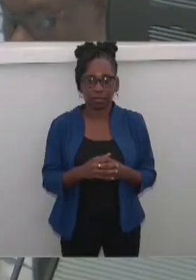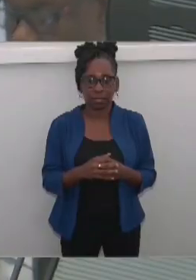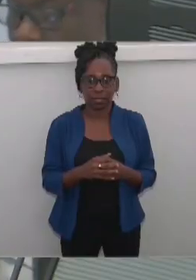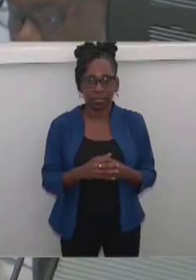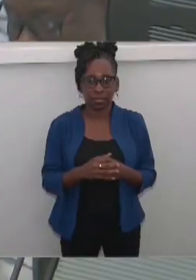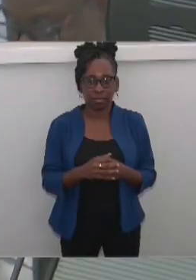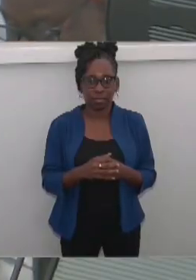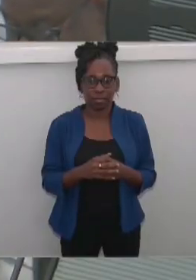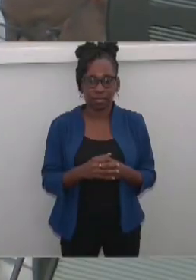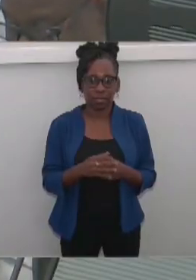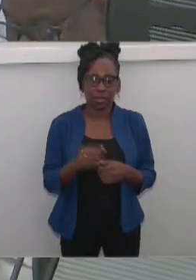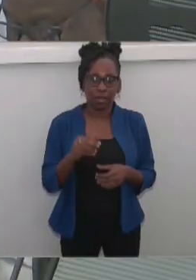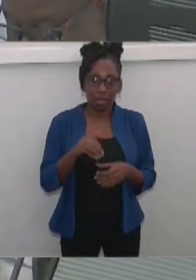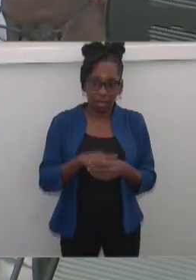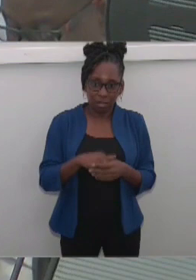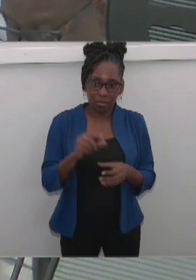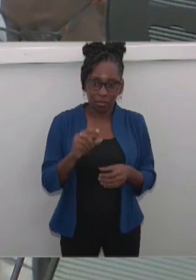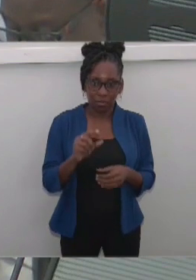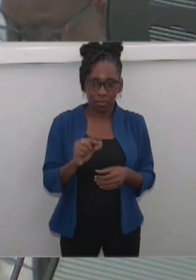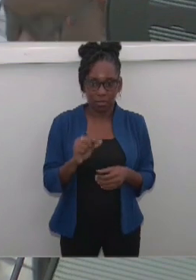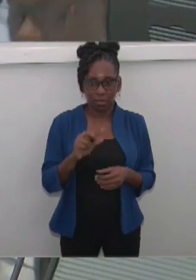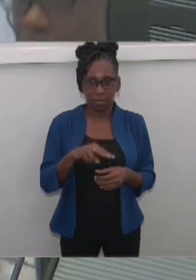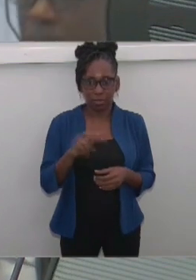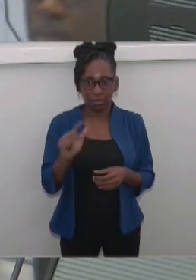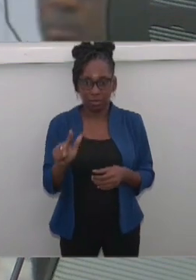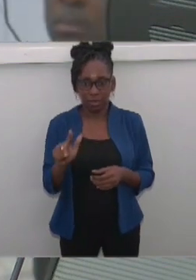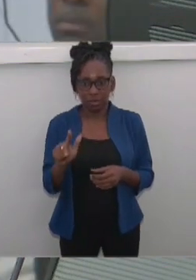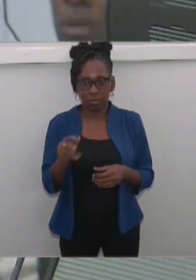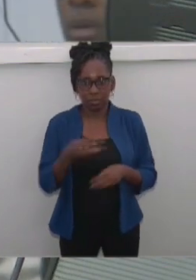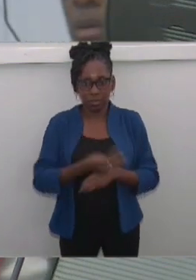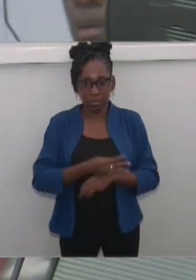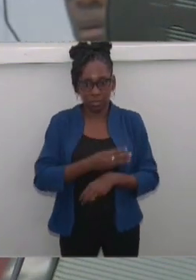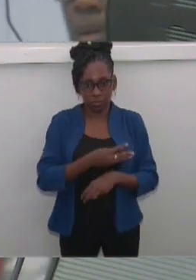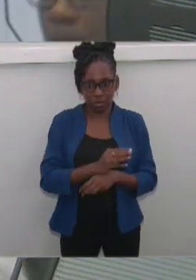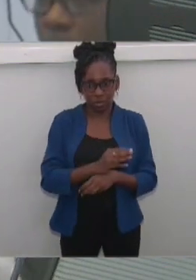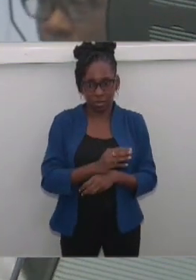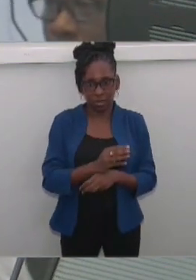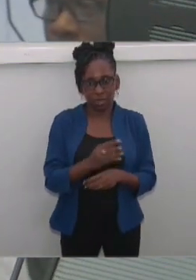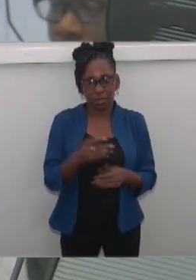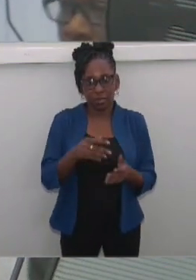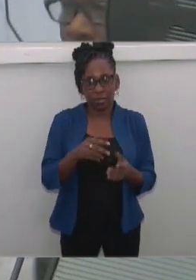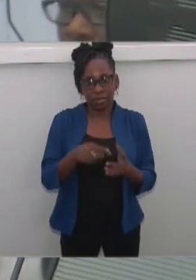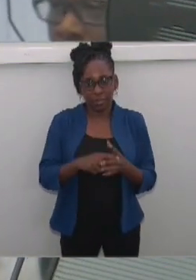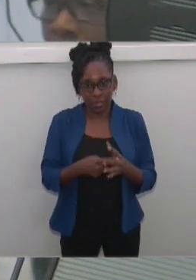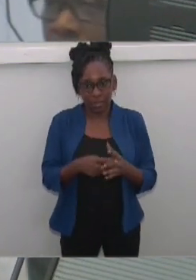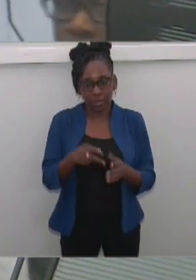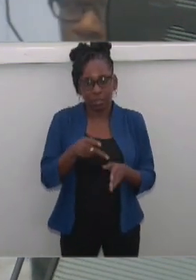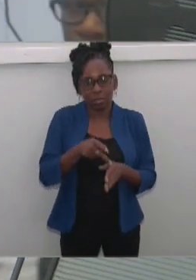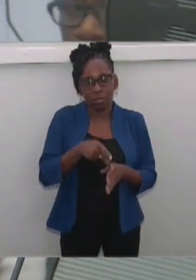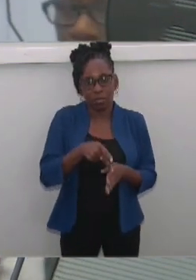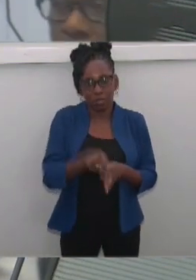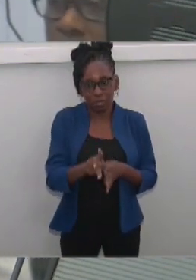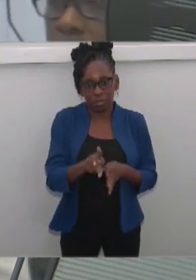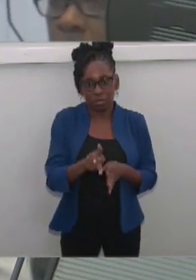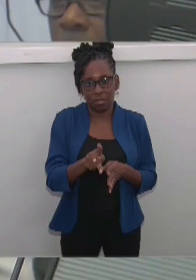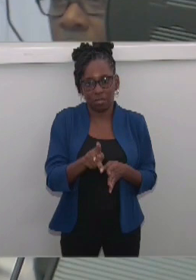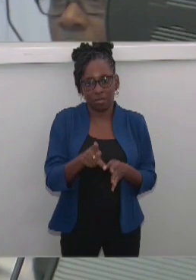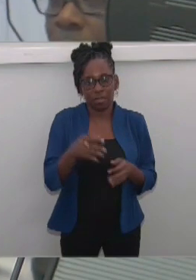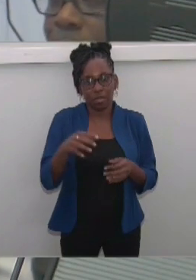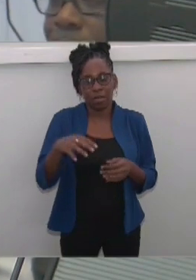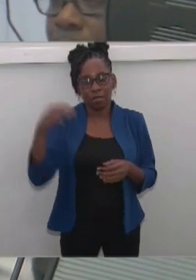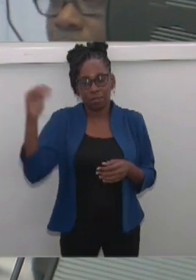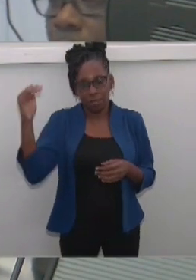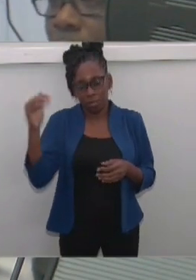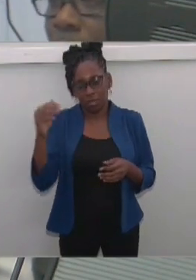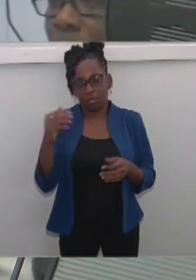In 2023, the Ministry will begin the process of professionalizing the Foreign Service. In transforming the face